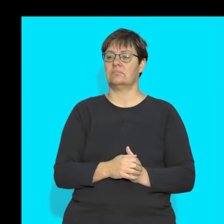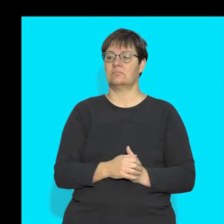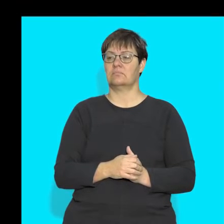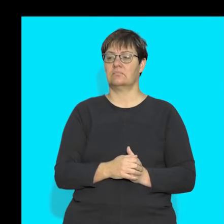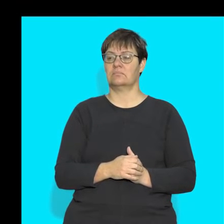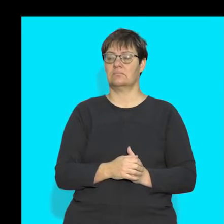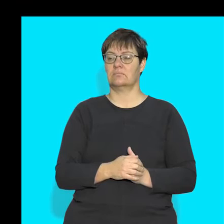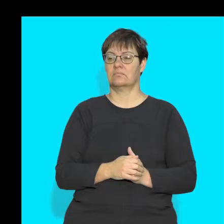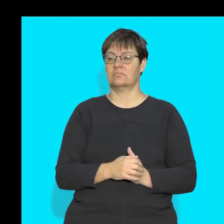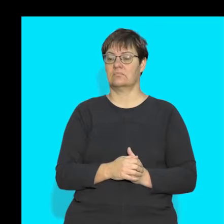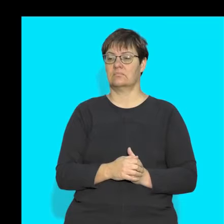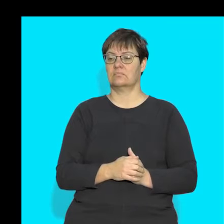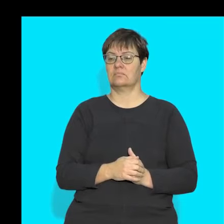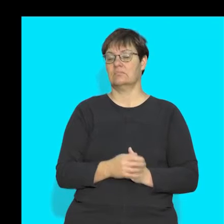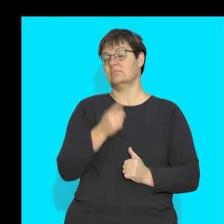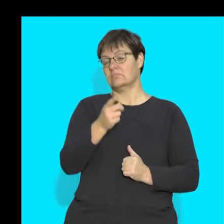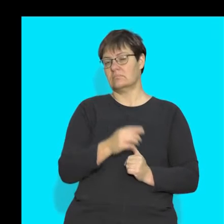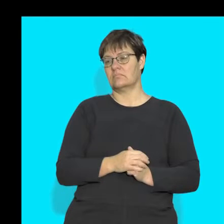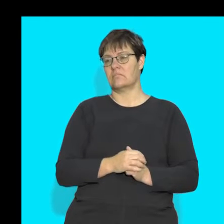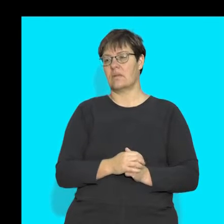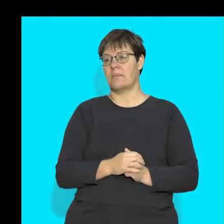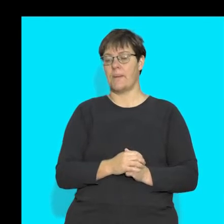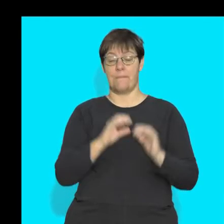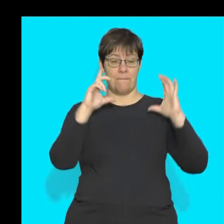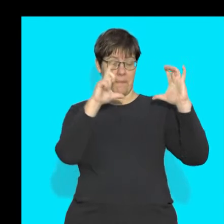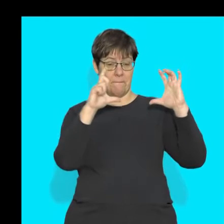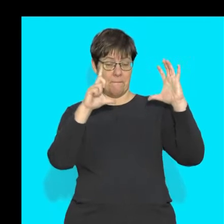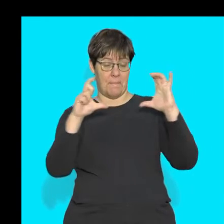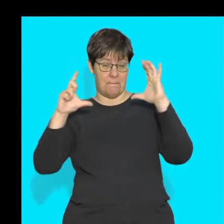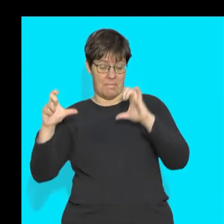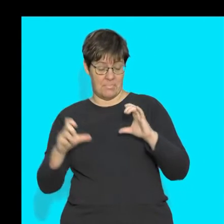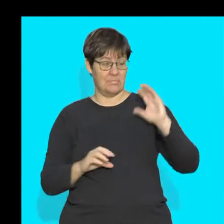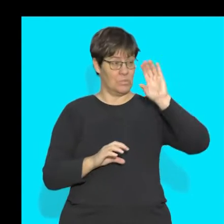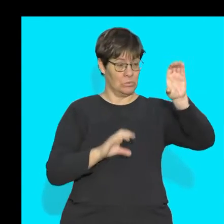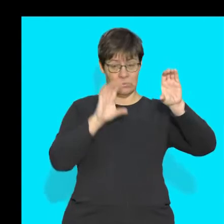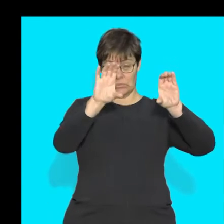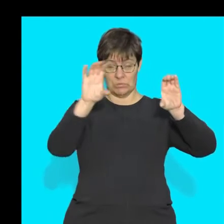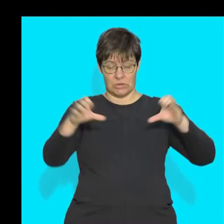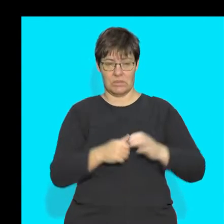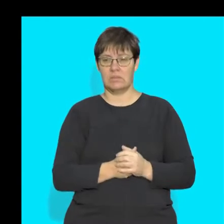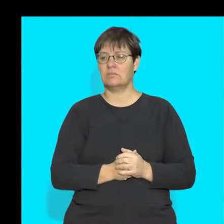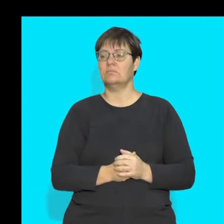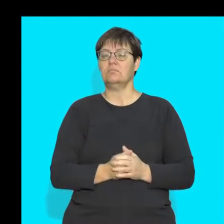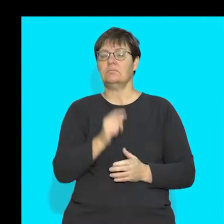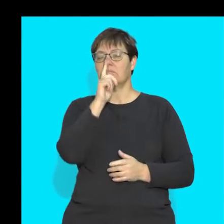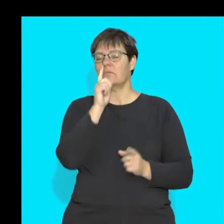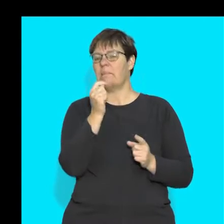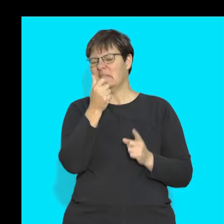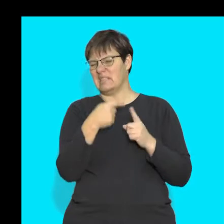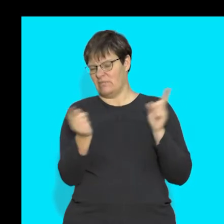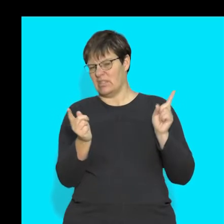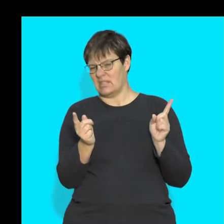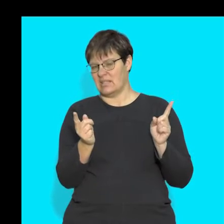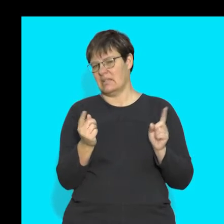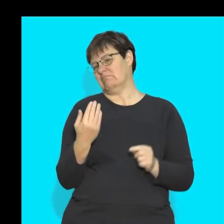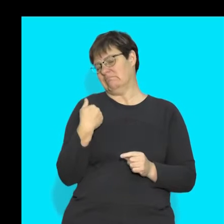go. I took some screenshots of the motion. Okay, it looks a little different to